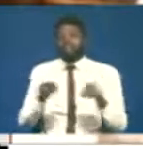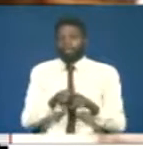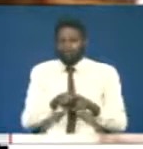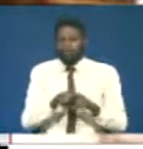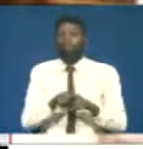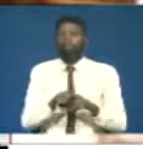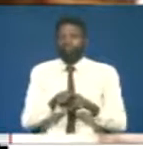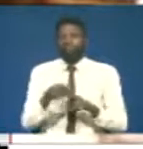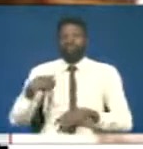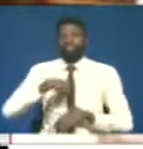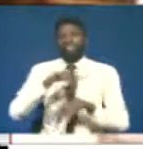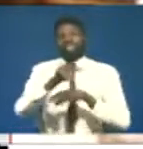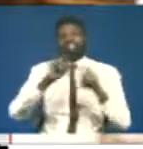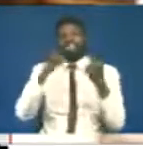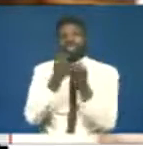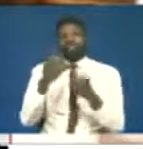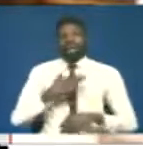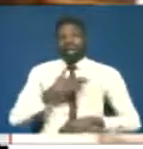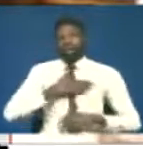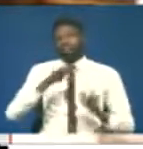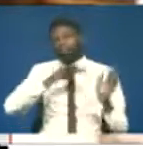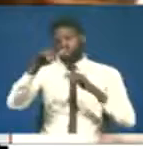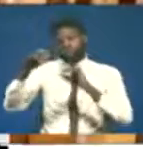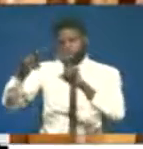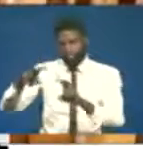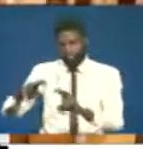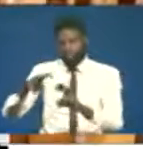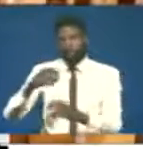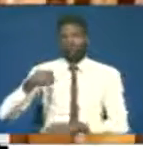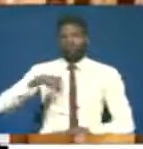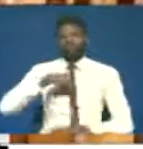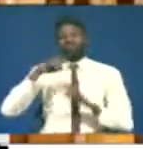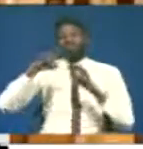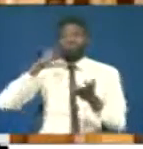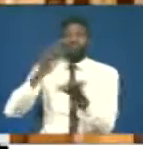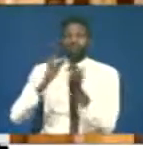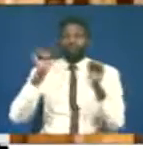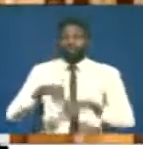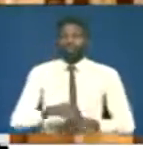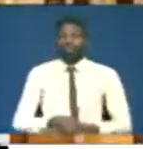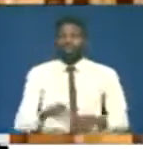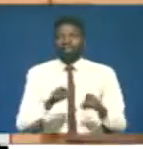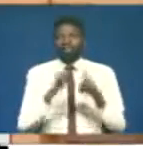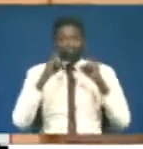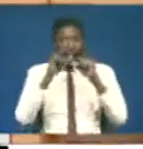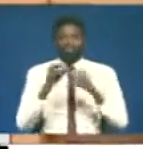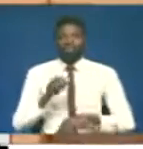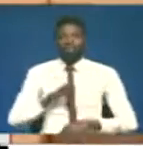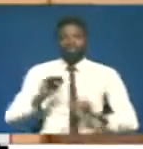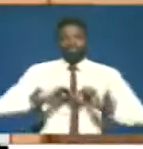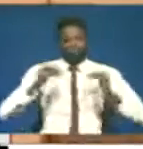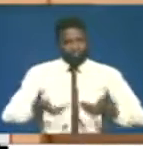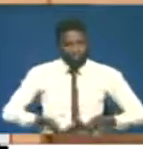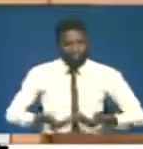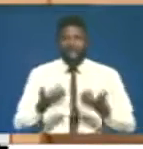sent our surveillance teams to collect sample for us to be able to verify. Aliongeza kuwa kina mama wajawazito ambao wamo kwenye